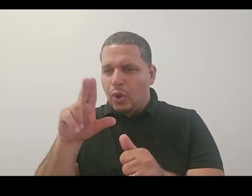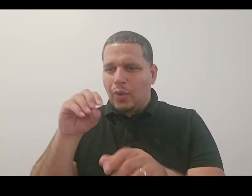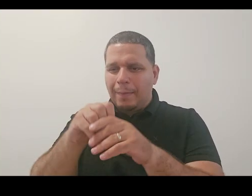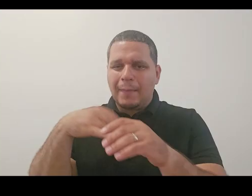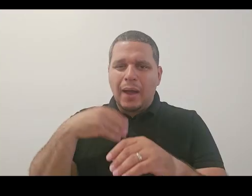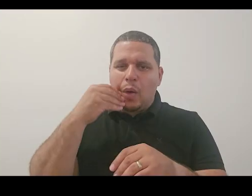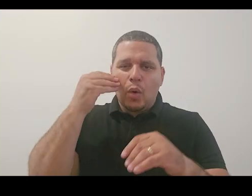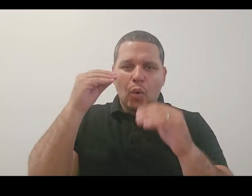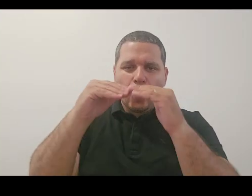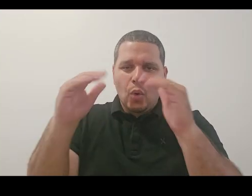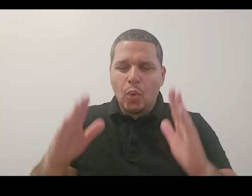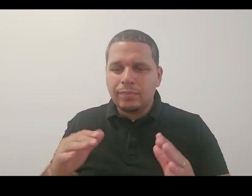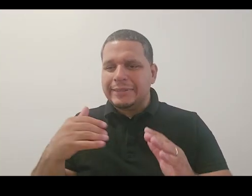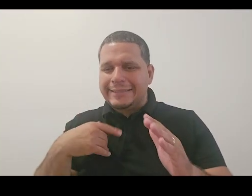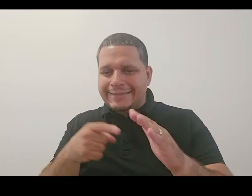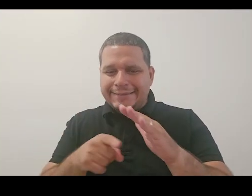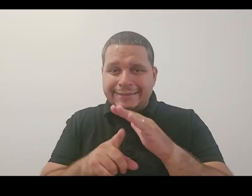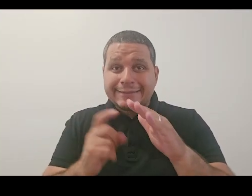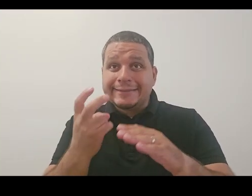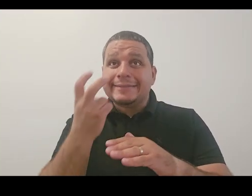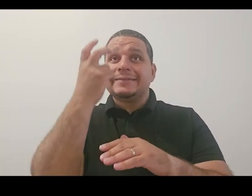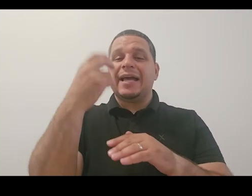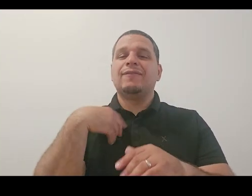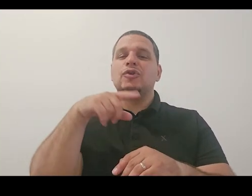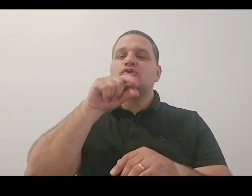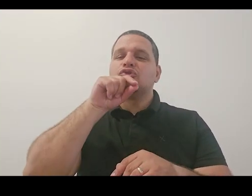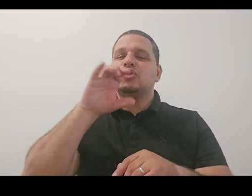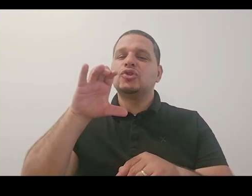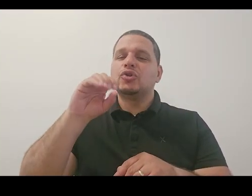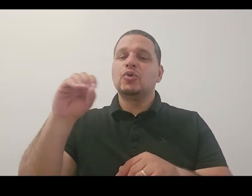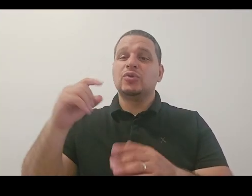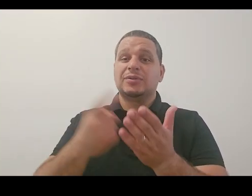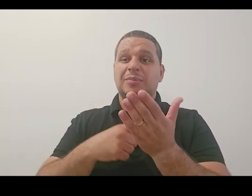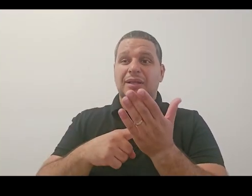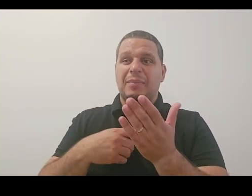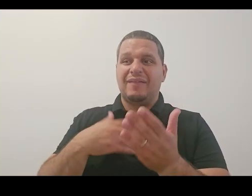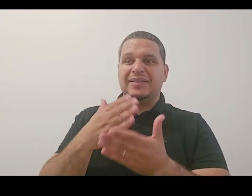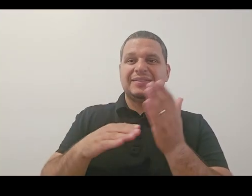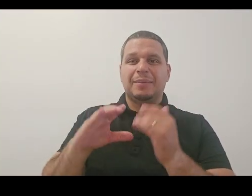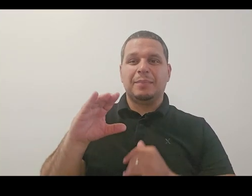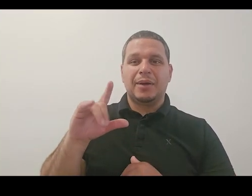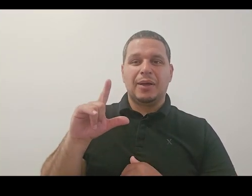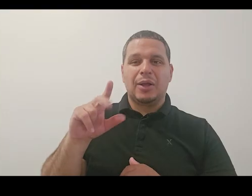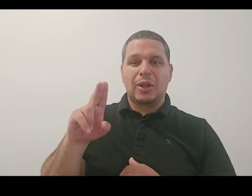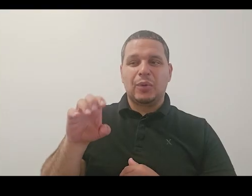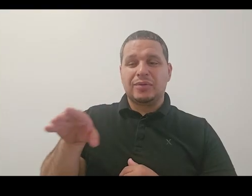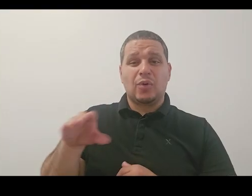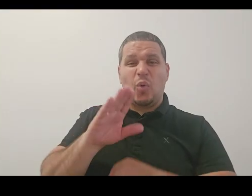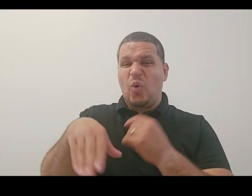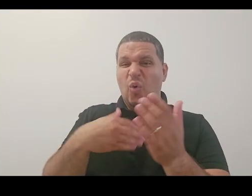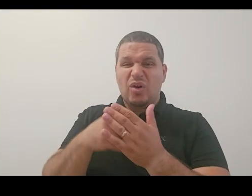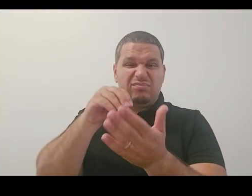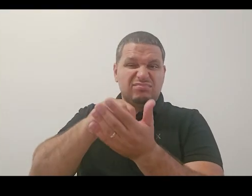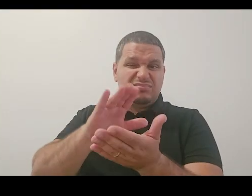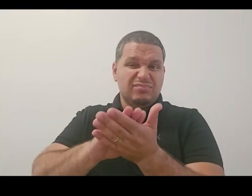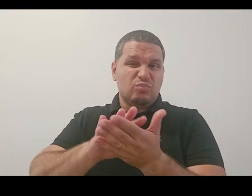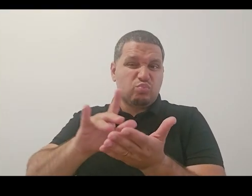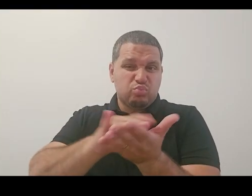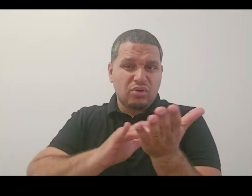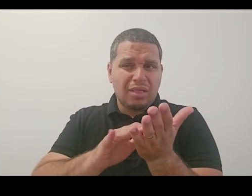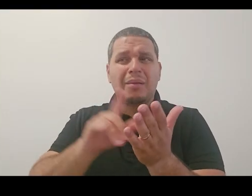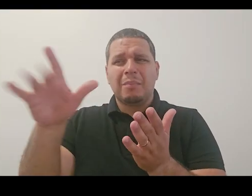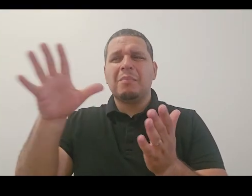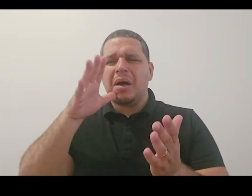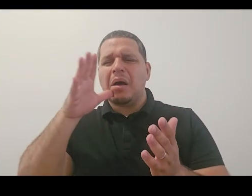and around outside. And we had a chicken coop, and sometimes there were clues in there. And they were all in Braille. And she'd sighted, but she learned